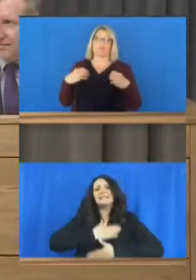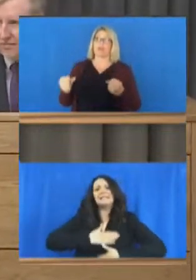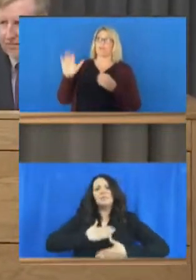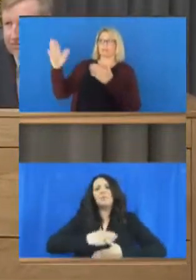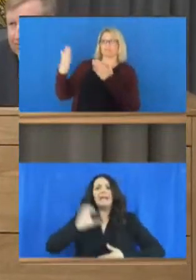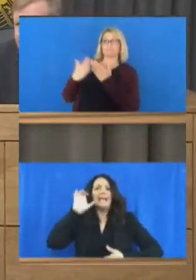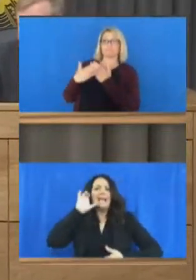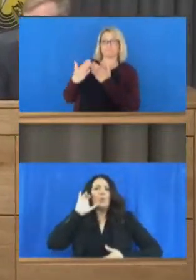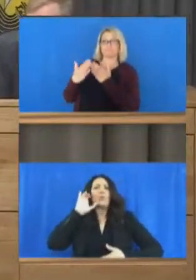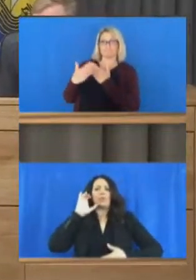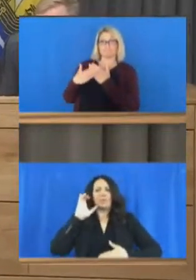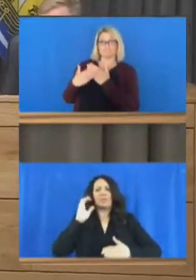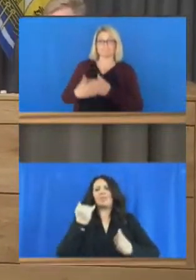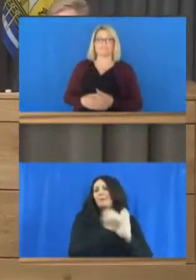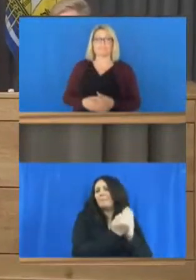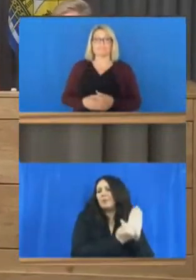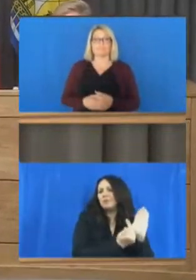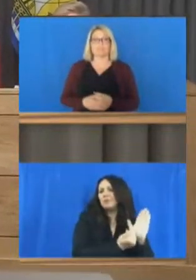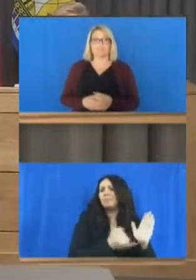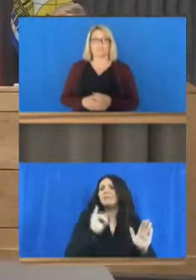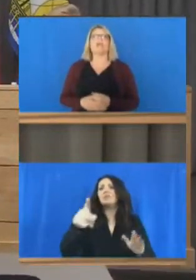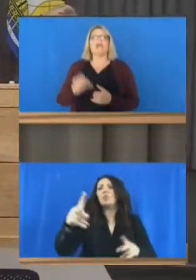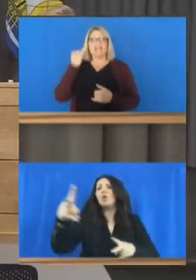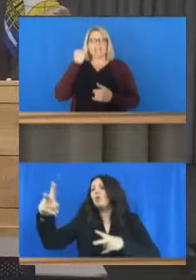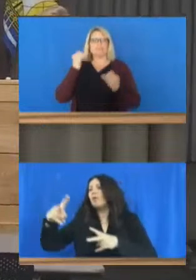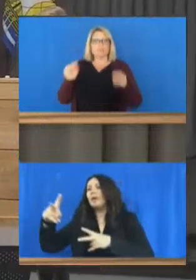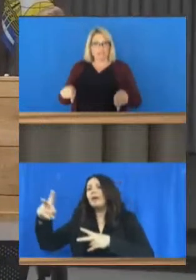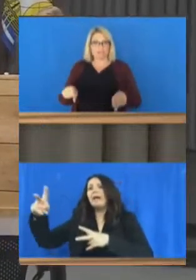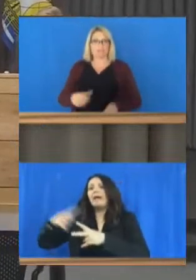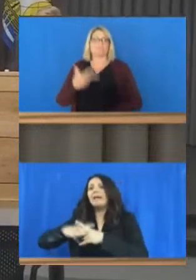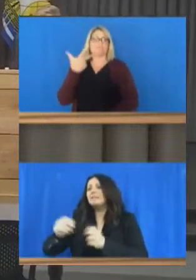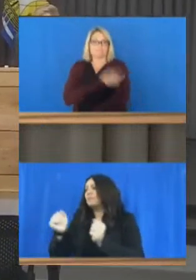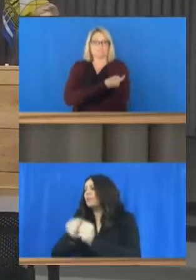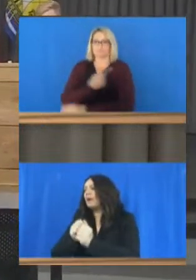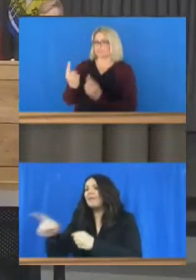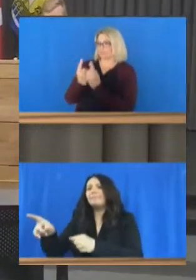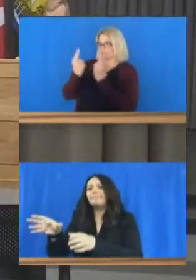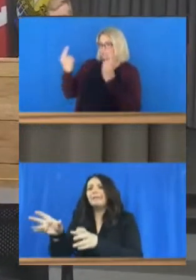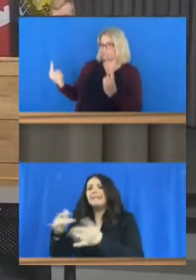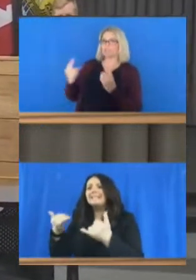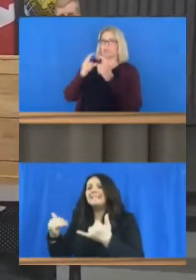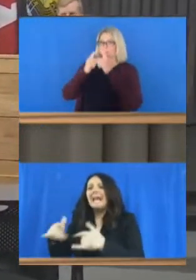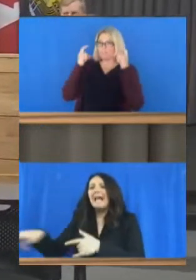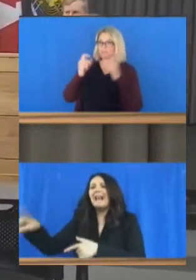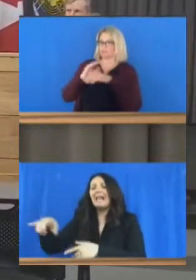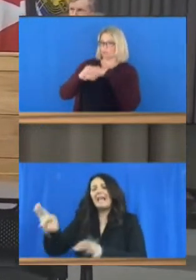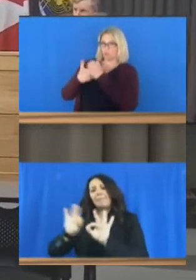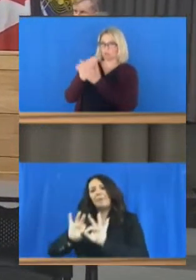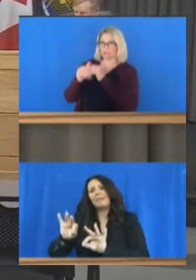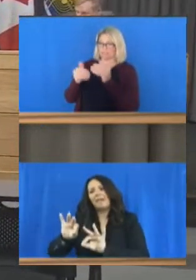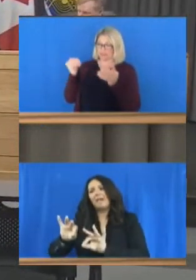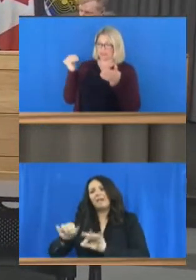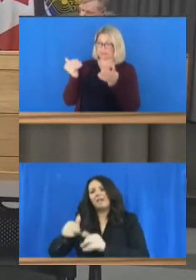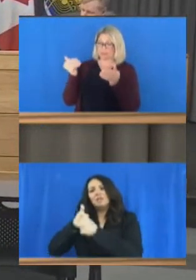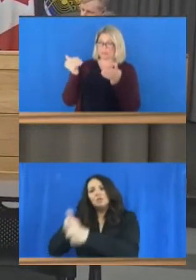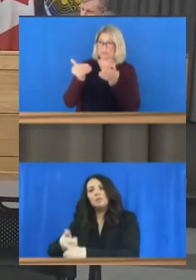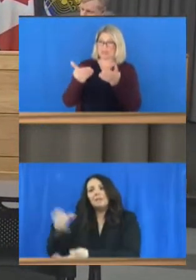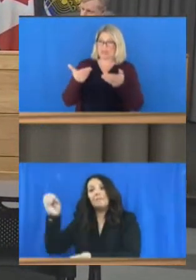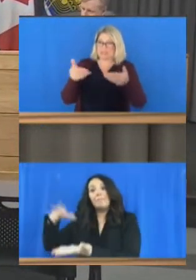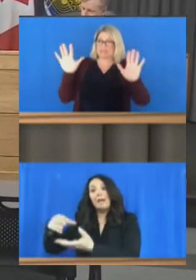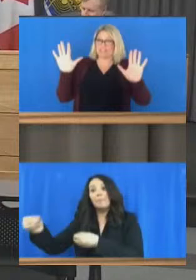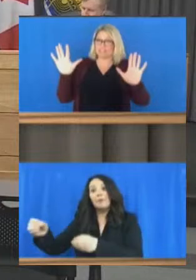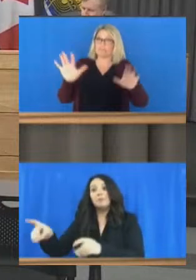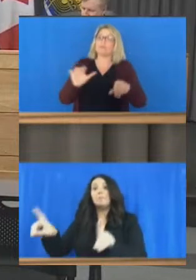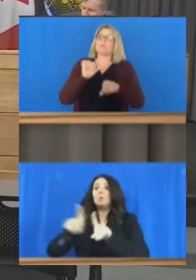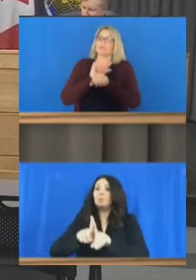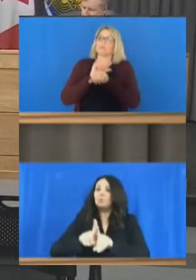Merci beaucoup, Monsieur le Ministre. Dr. Russell, thank you both. We'll now proceed with questions from members of the media. Each reporter